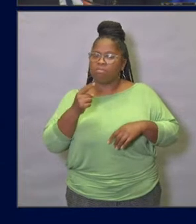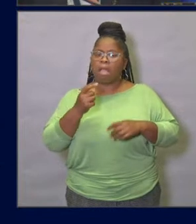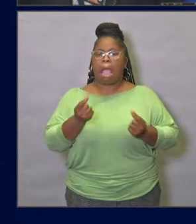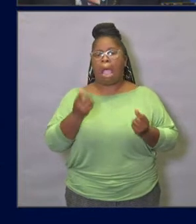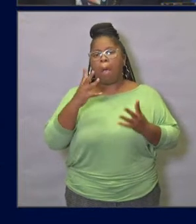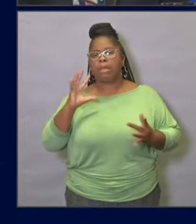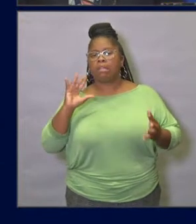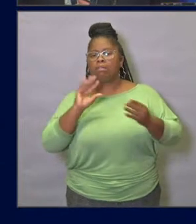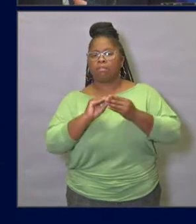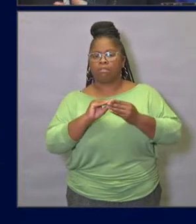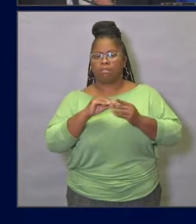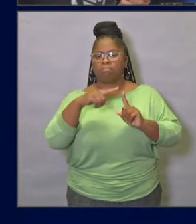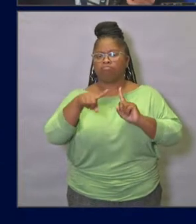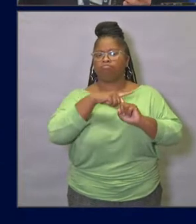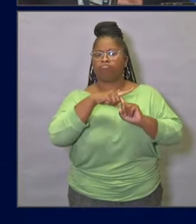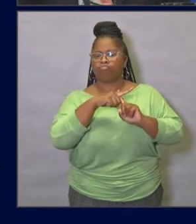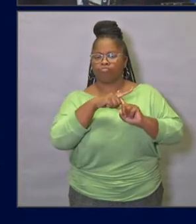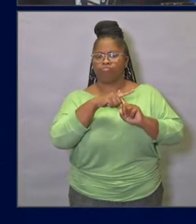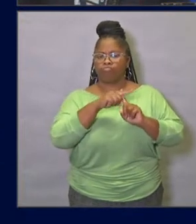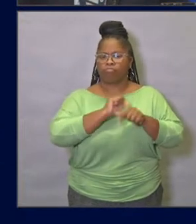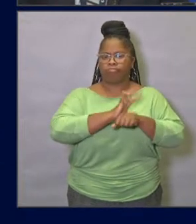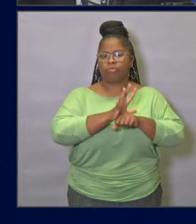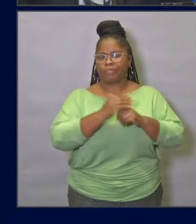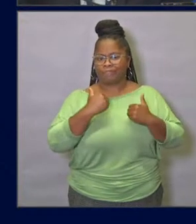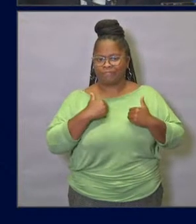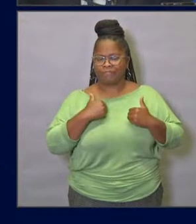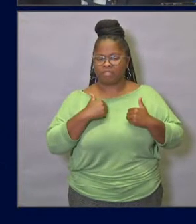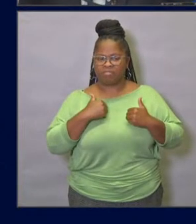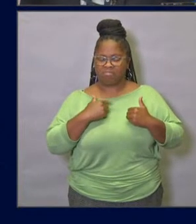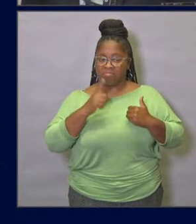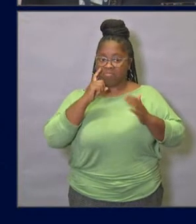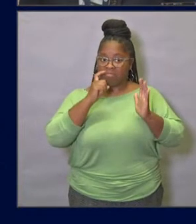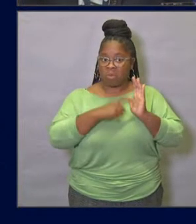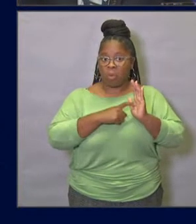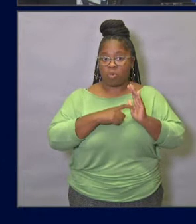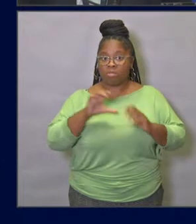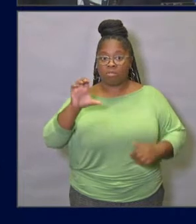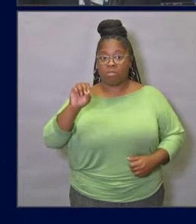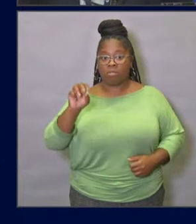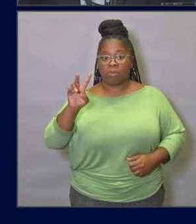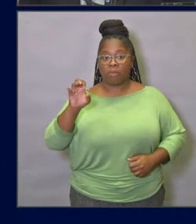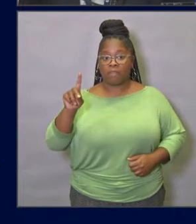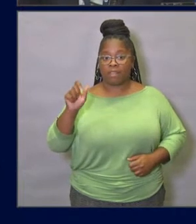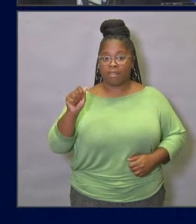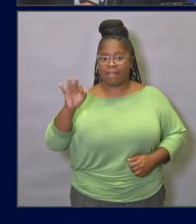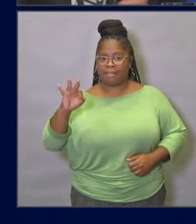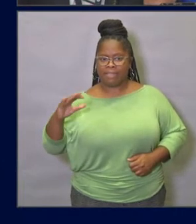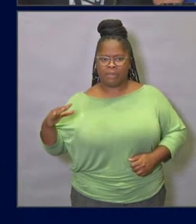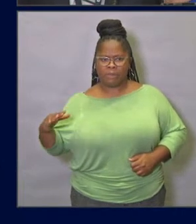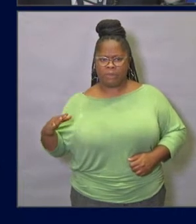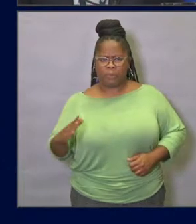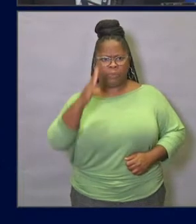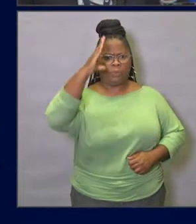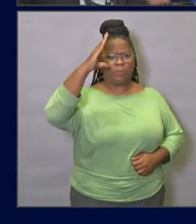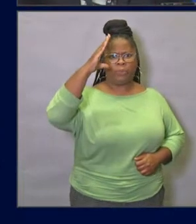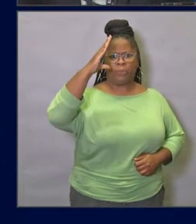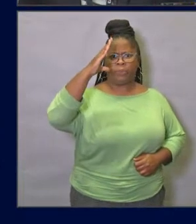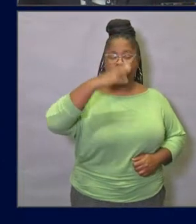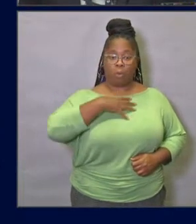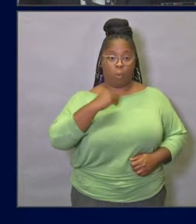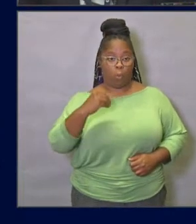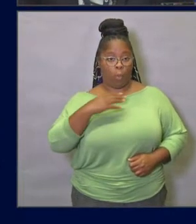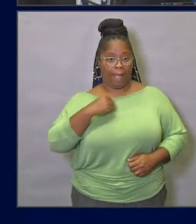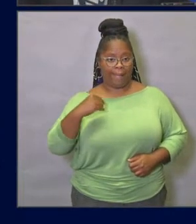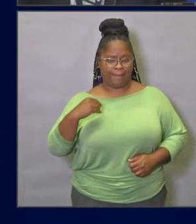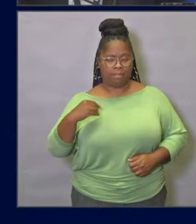the previous outbreak graph, we saw sharp increases in the number of COVID-19 cases at the general work sites, that's the white